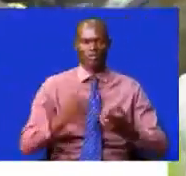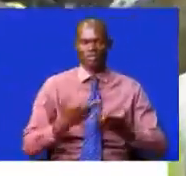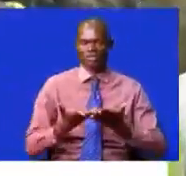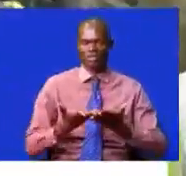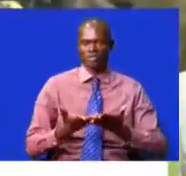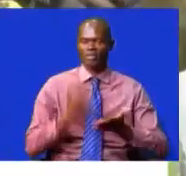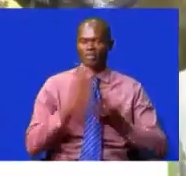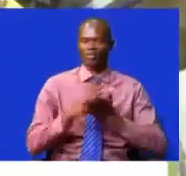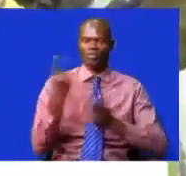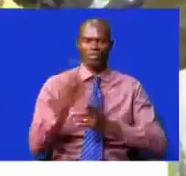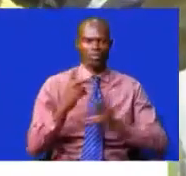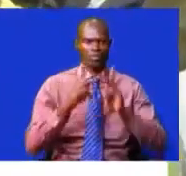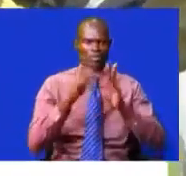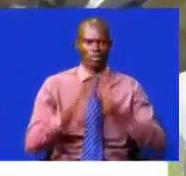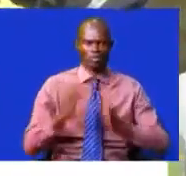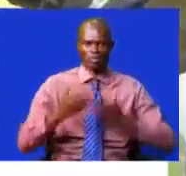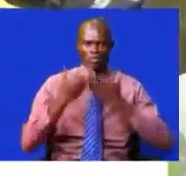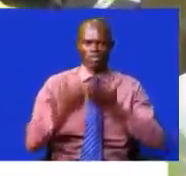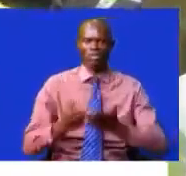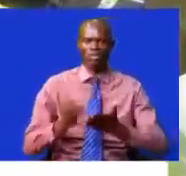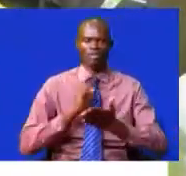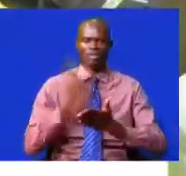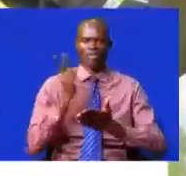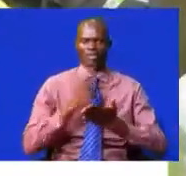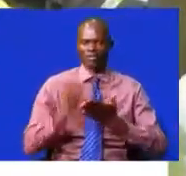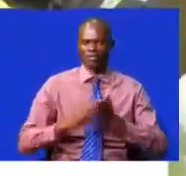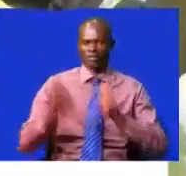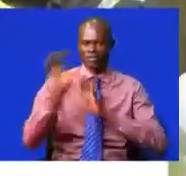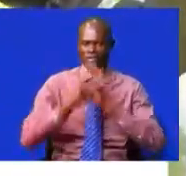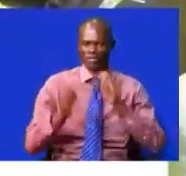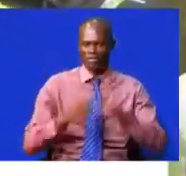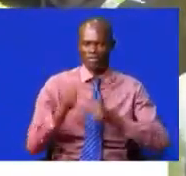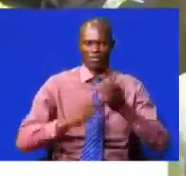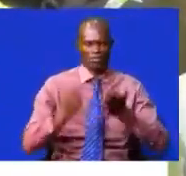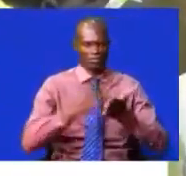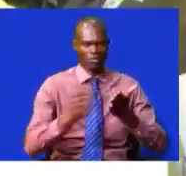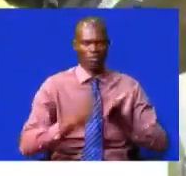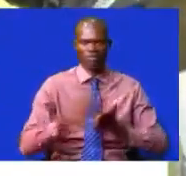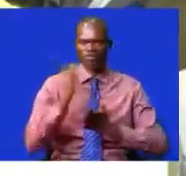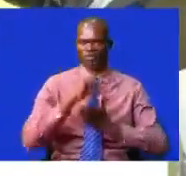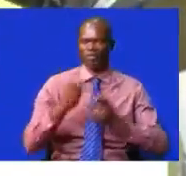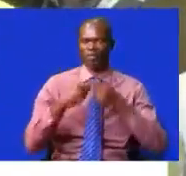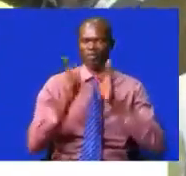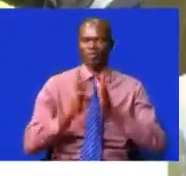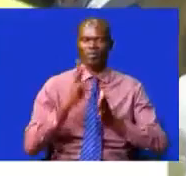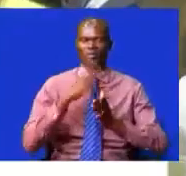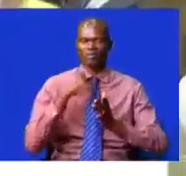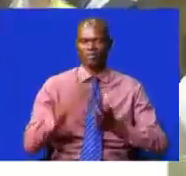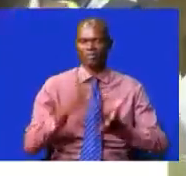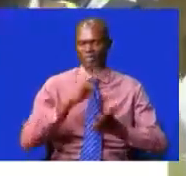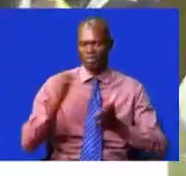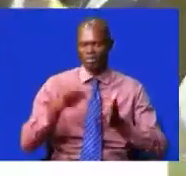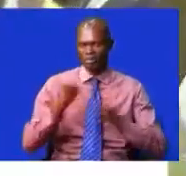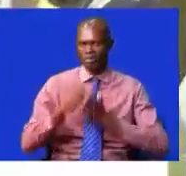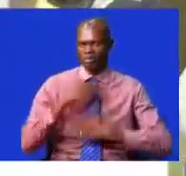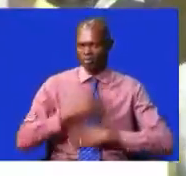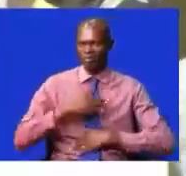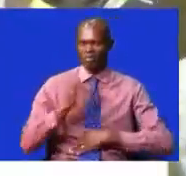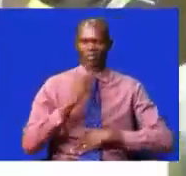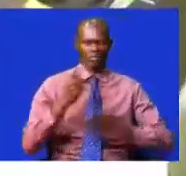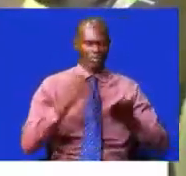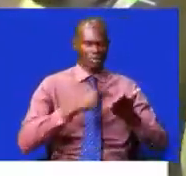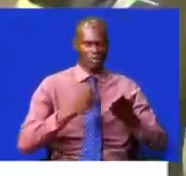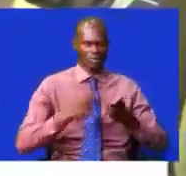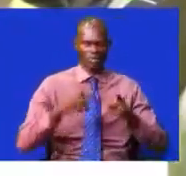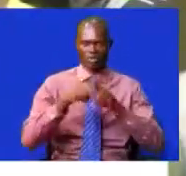It's Kisumu which gave us something called erroneous contract which we signed. But we want to tell them, please, we signed this contract